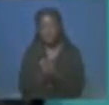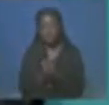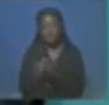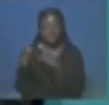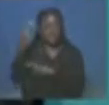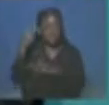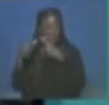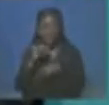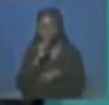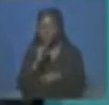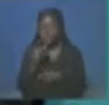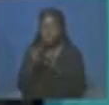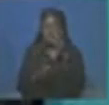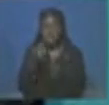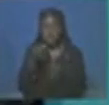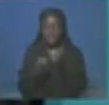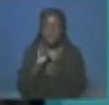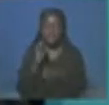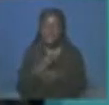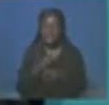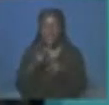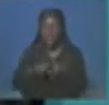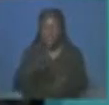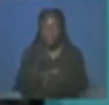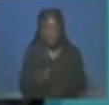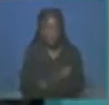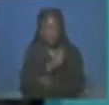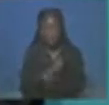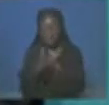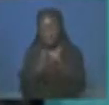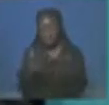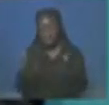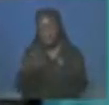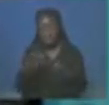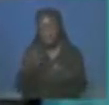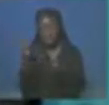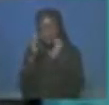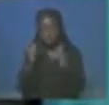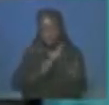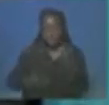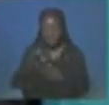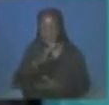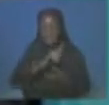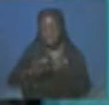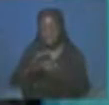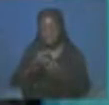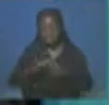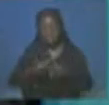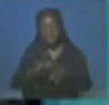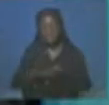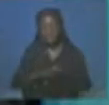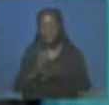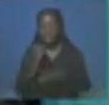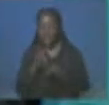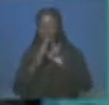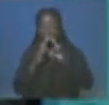strength and magnitude of these tropical cyclones, but on our response to ensure the sustainability